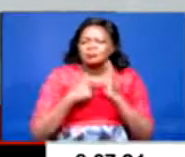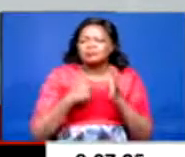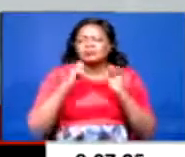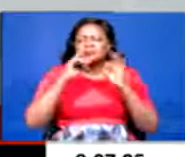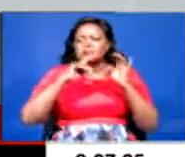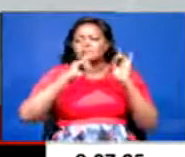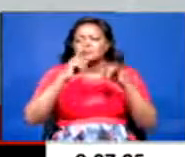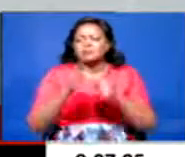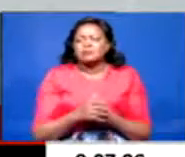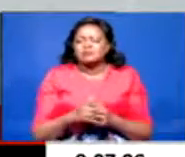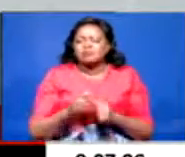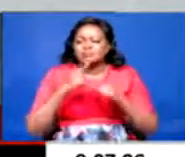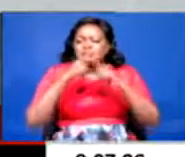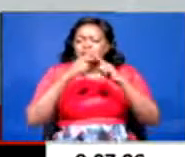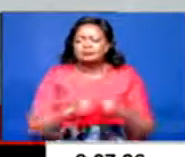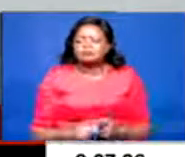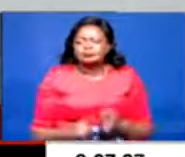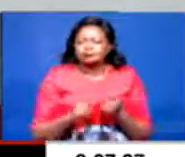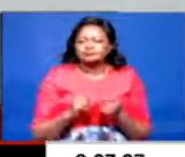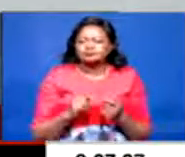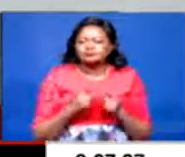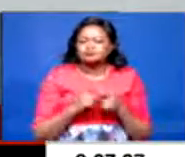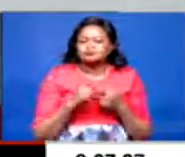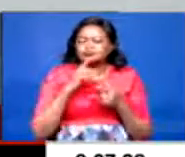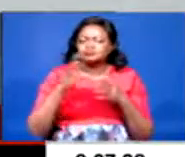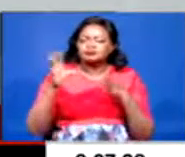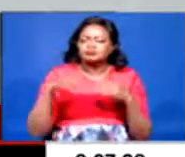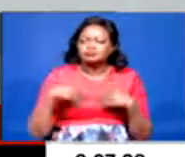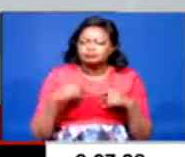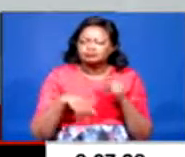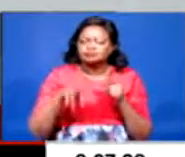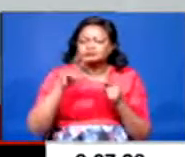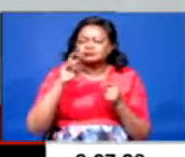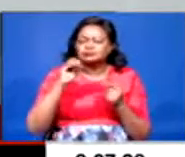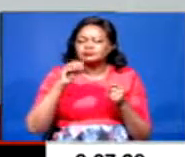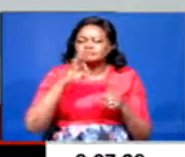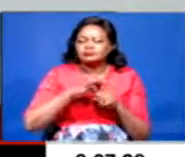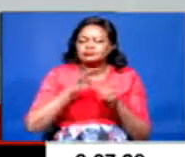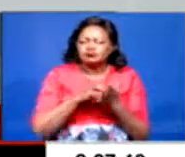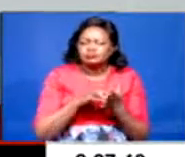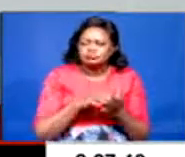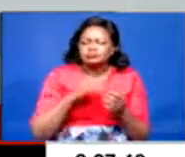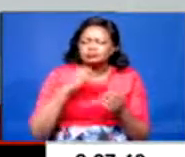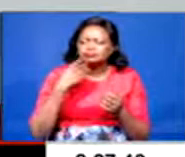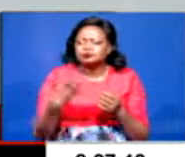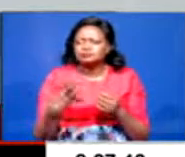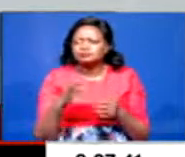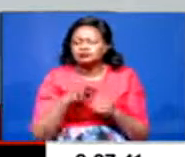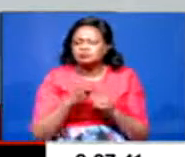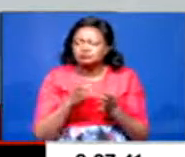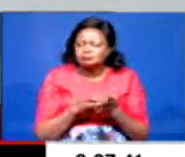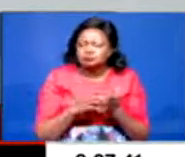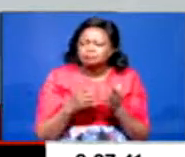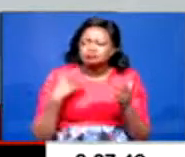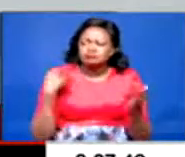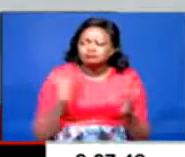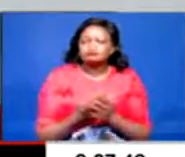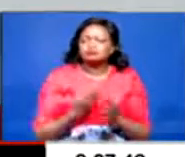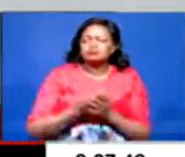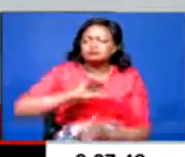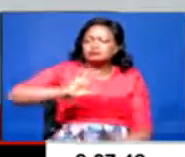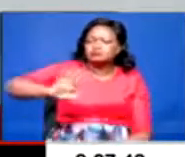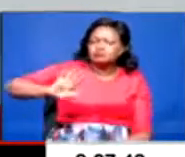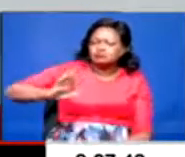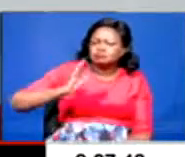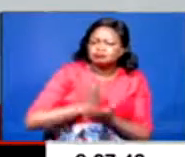were watching, saying we've received from 200 polling stations so far, 400 polling stations so far. These ones are pending verification because